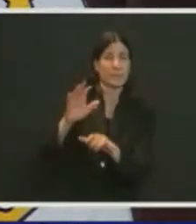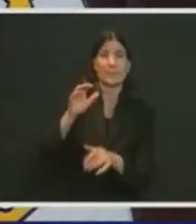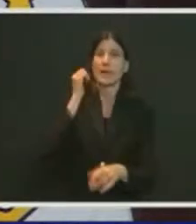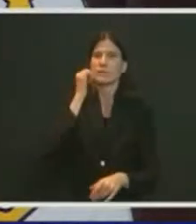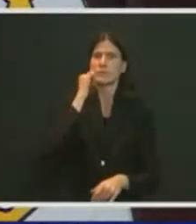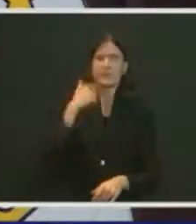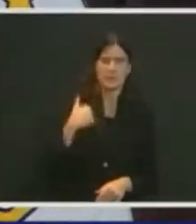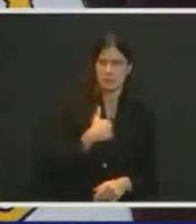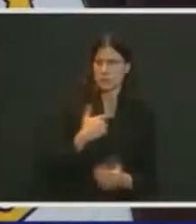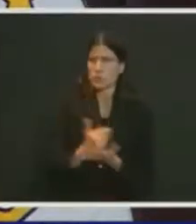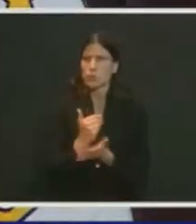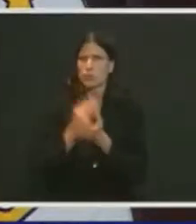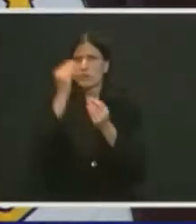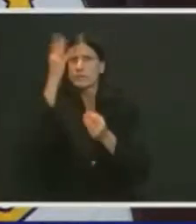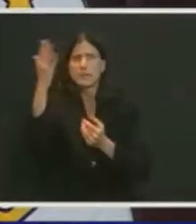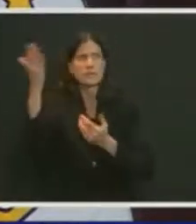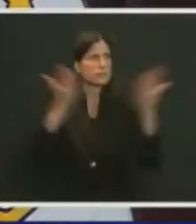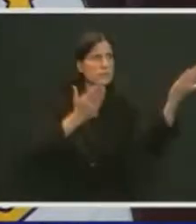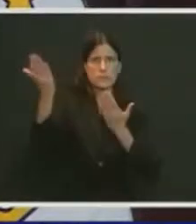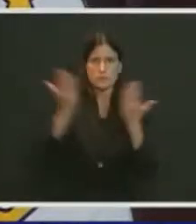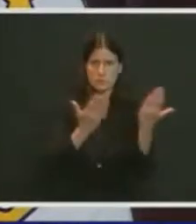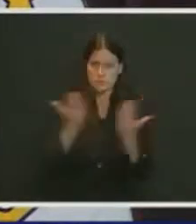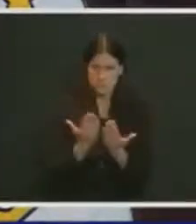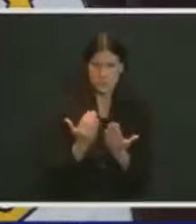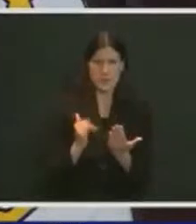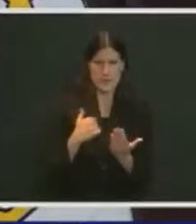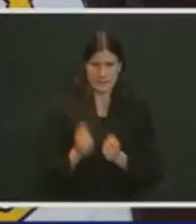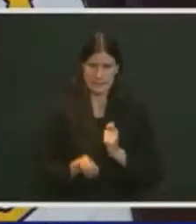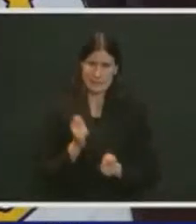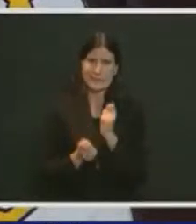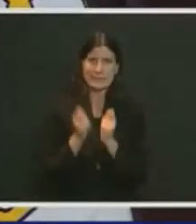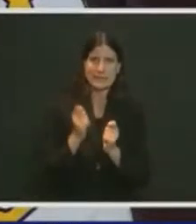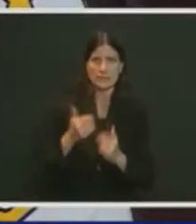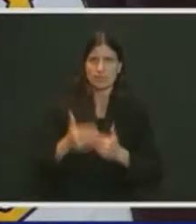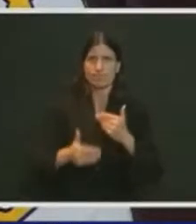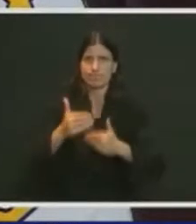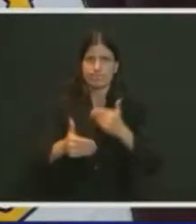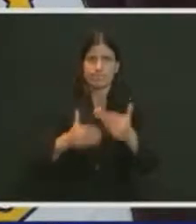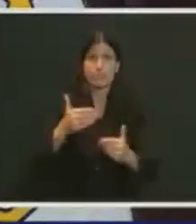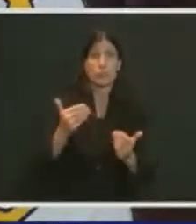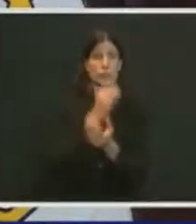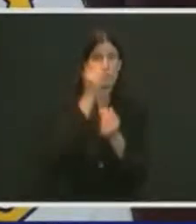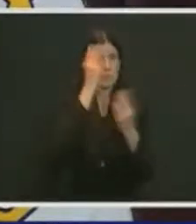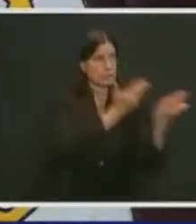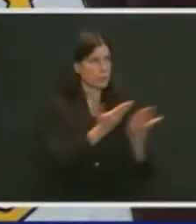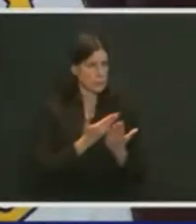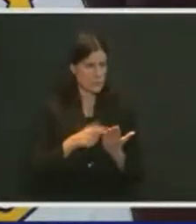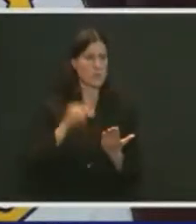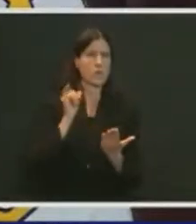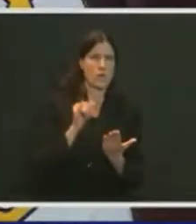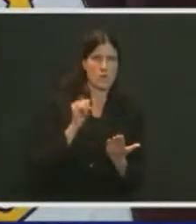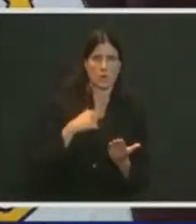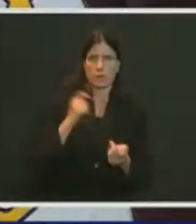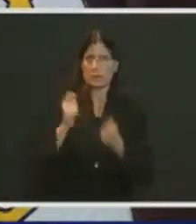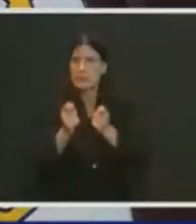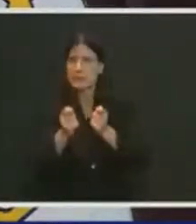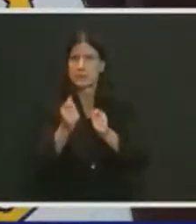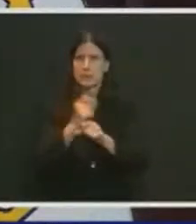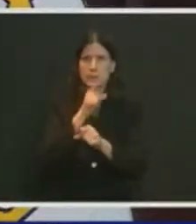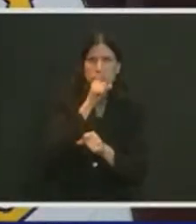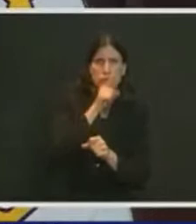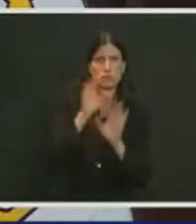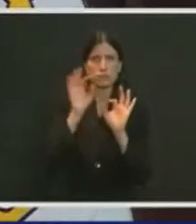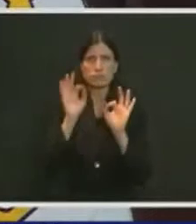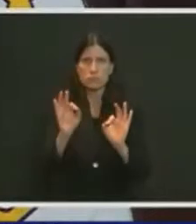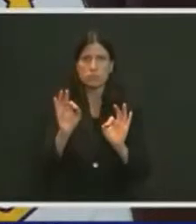steps that help us understand what we're learning from these tests, understand where there are places where we